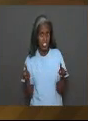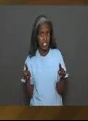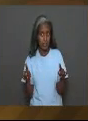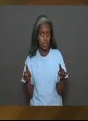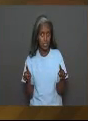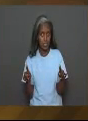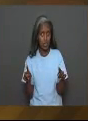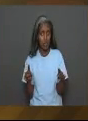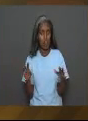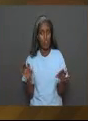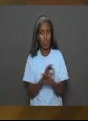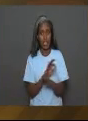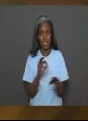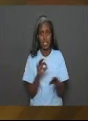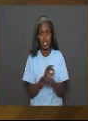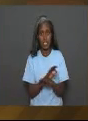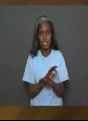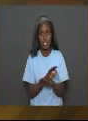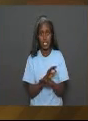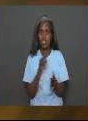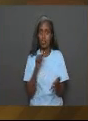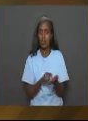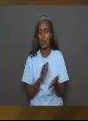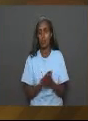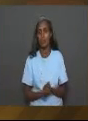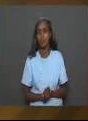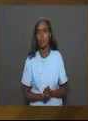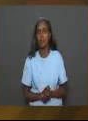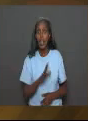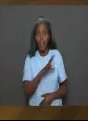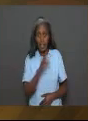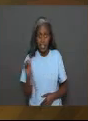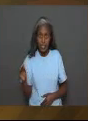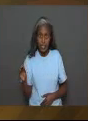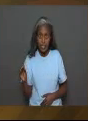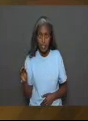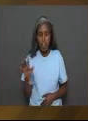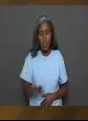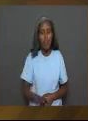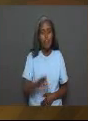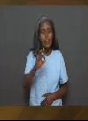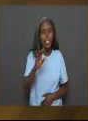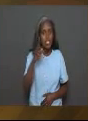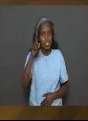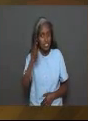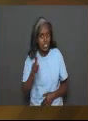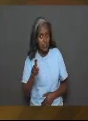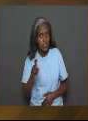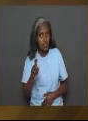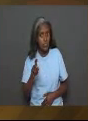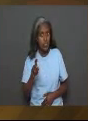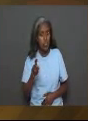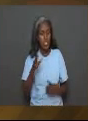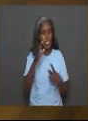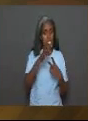differentiability of a function at a point and find the derivatives